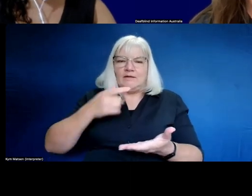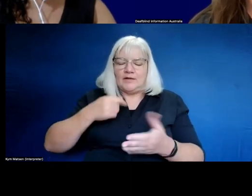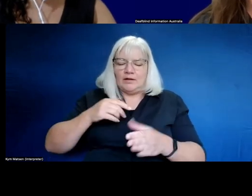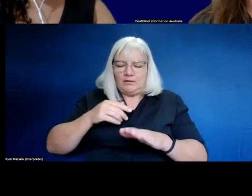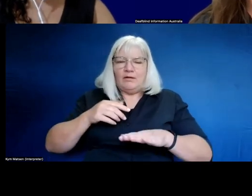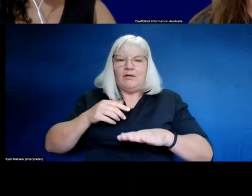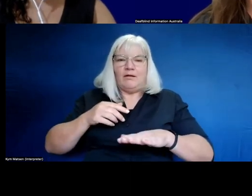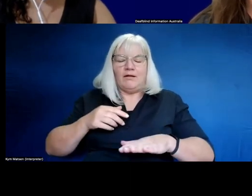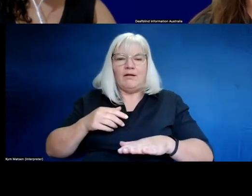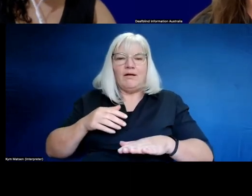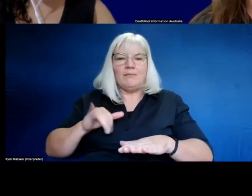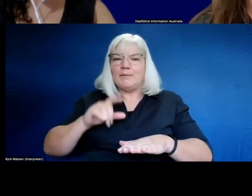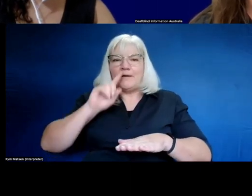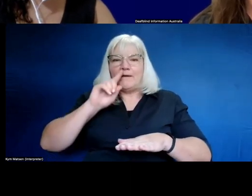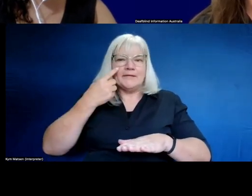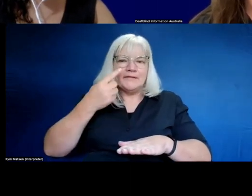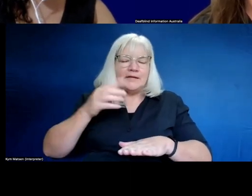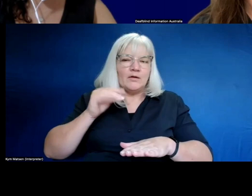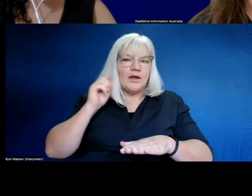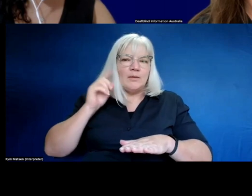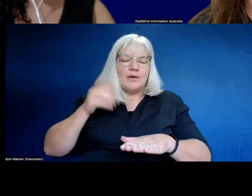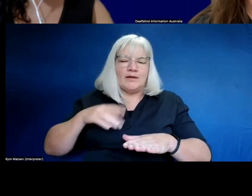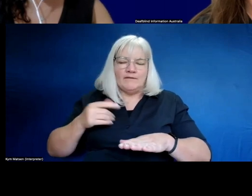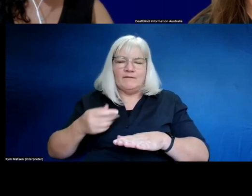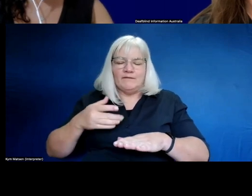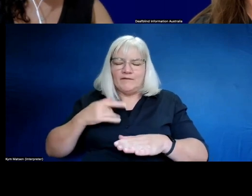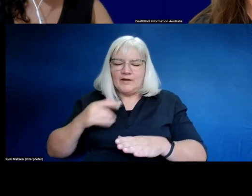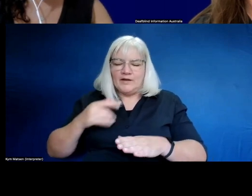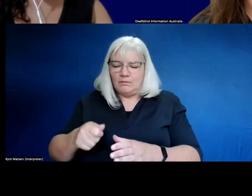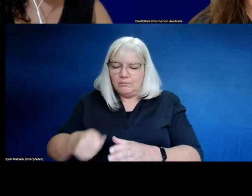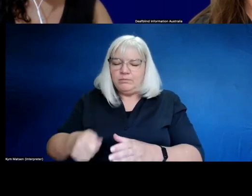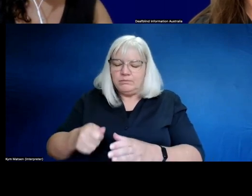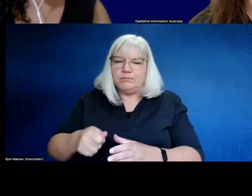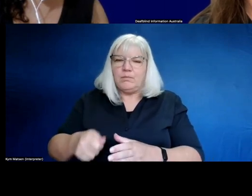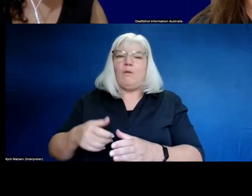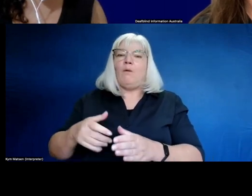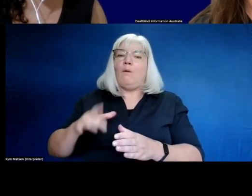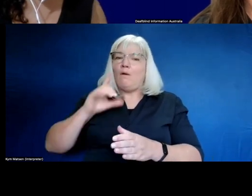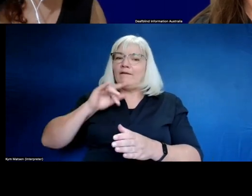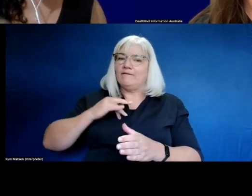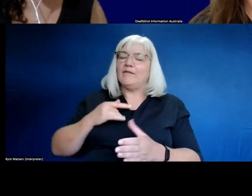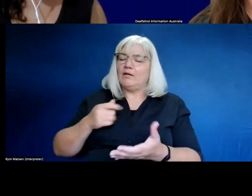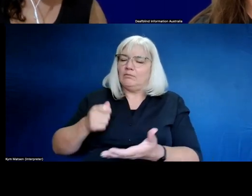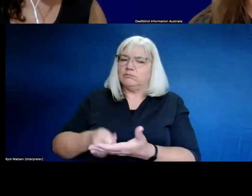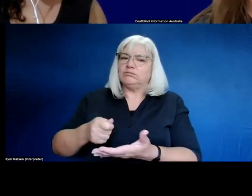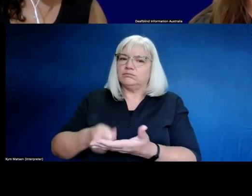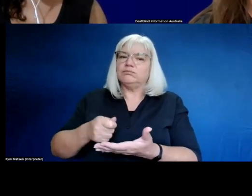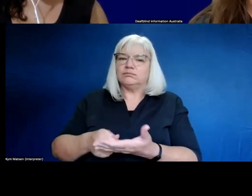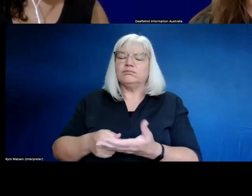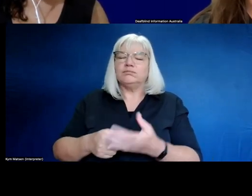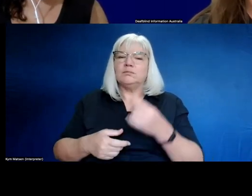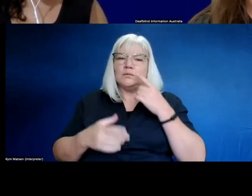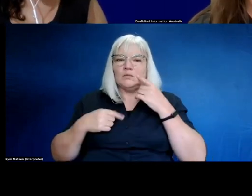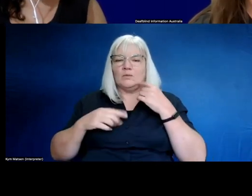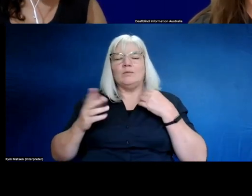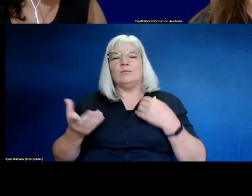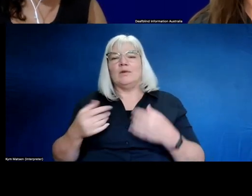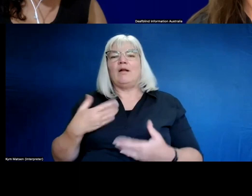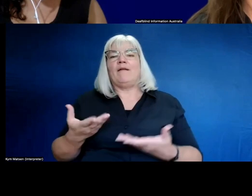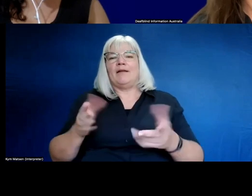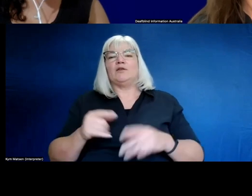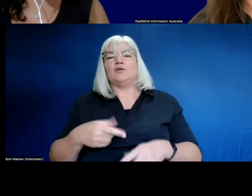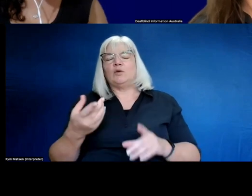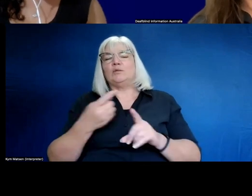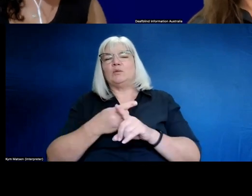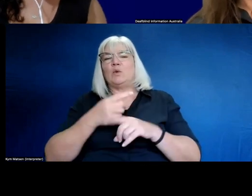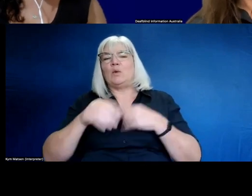not be able to hear it or see it, but they can feel it, which is another way of doing it as well. But I'll let you go through the comments, Melanie, and